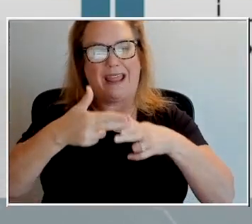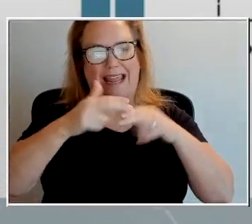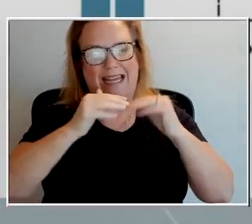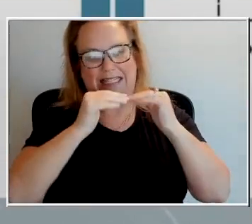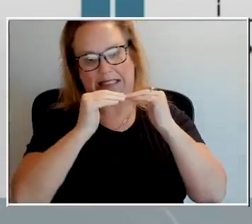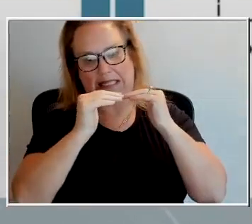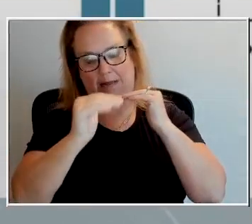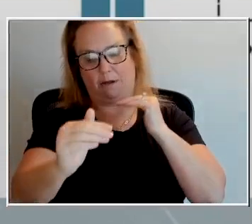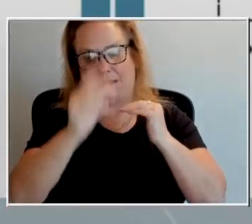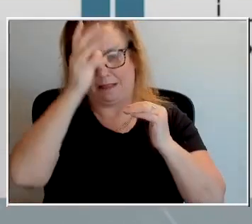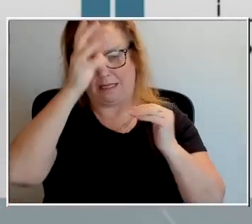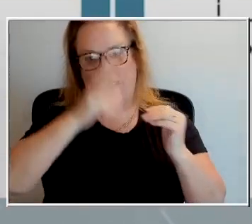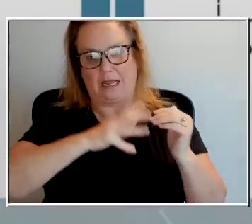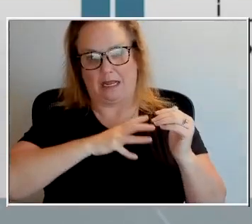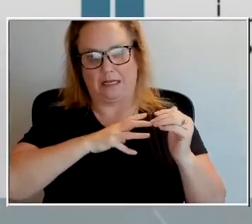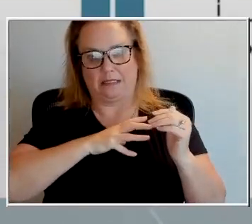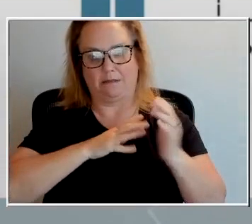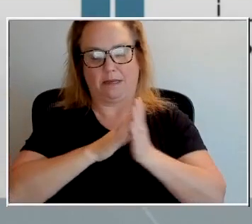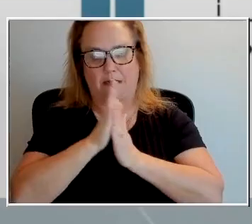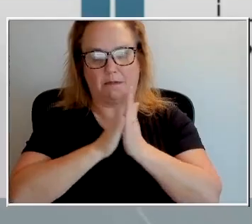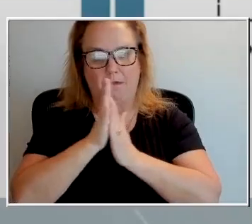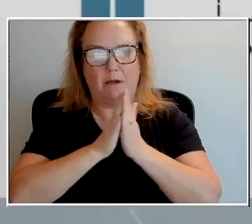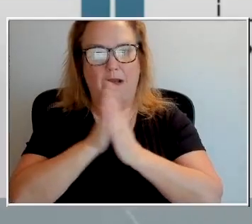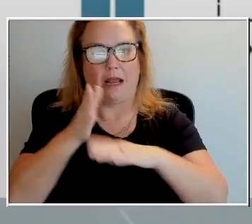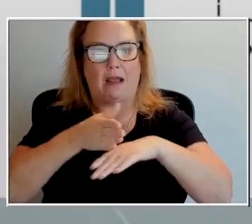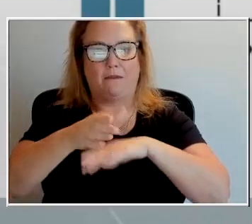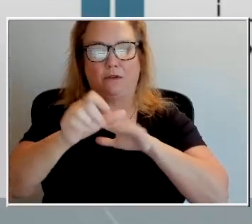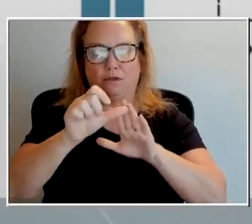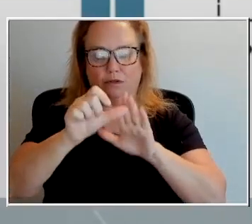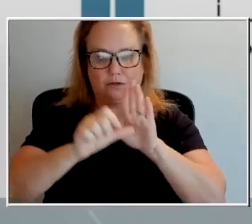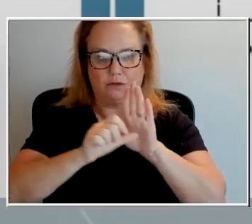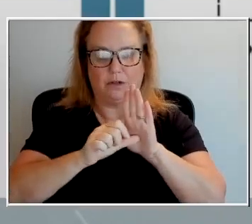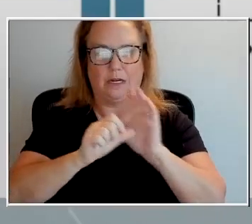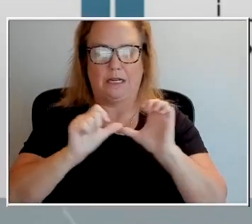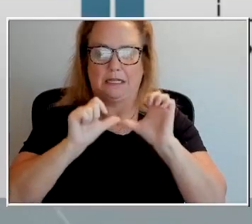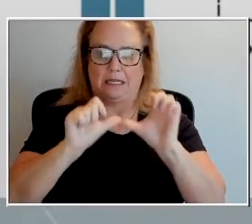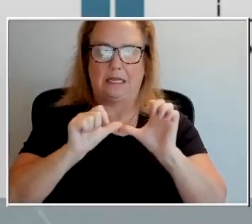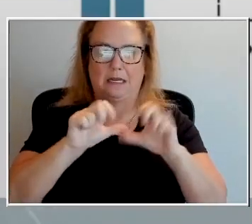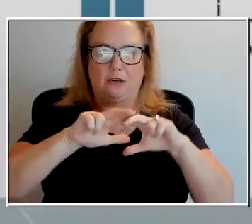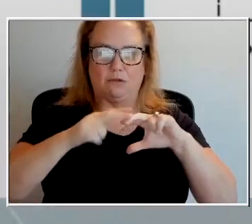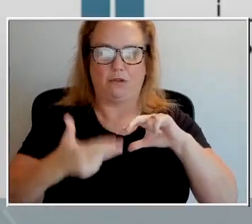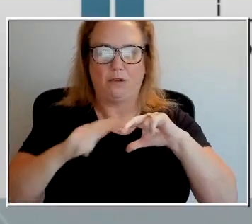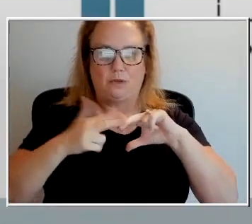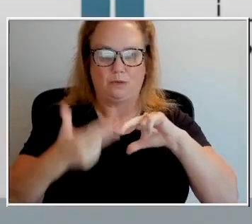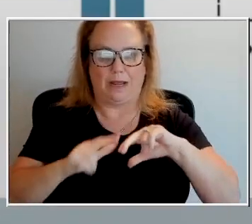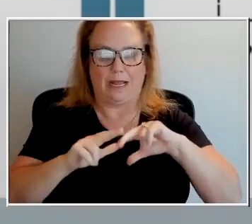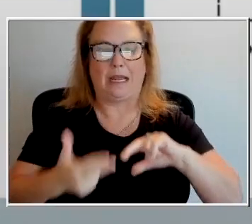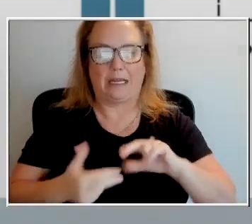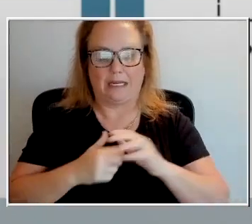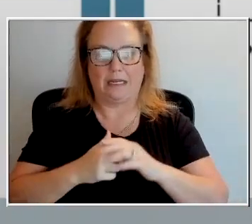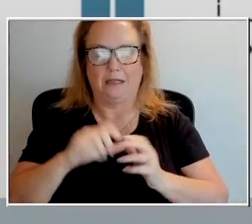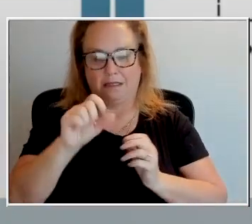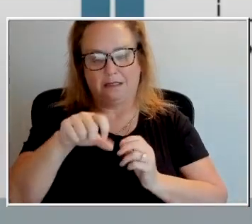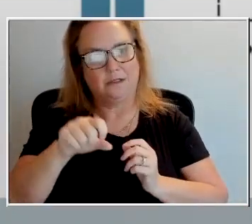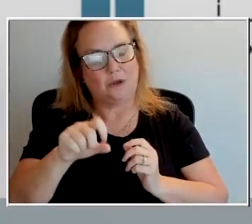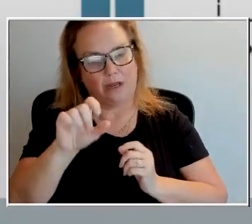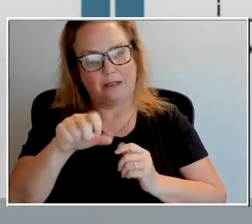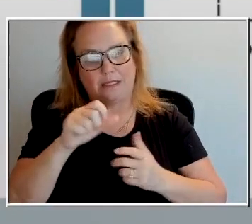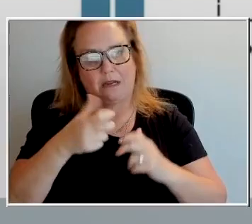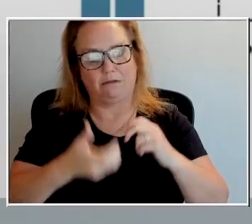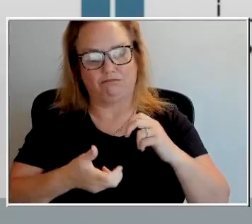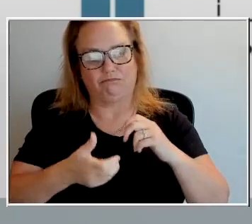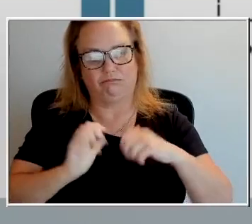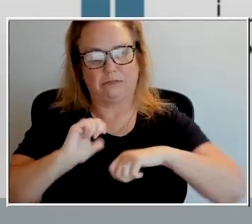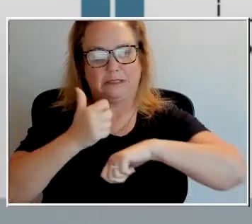guys actually picked up some momentum after surgery, and they continued to lose weight. So yeah, awesome. So that's how it was structured. And a lot